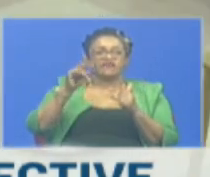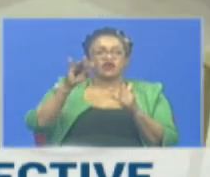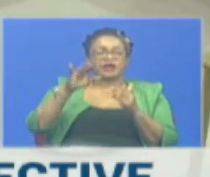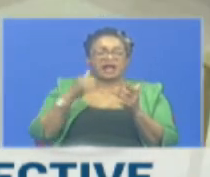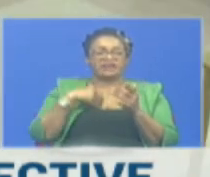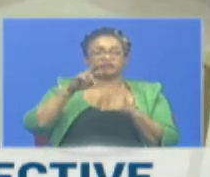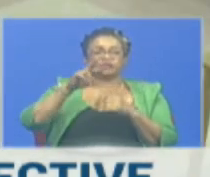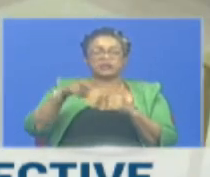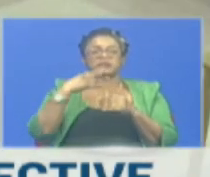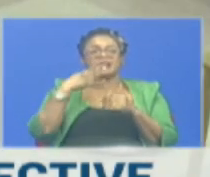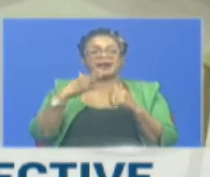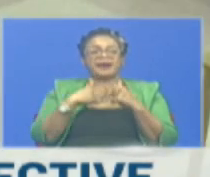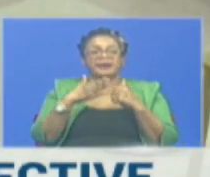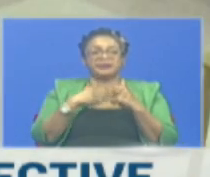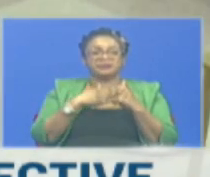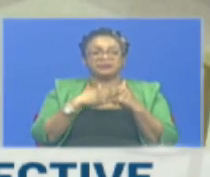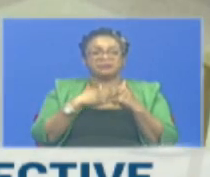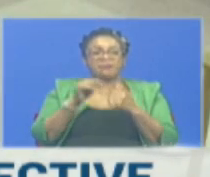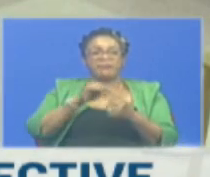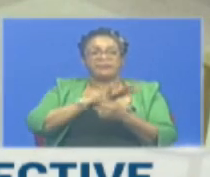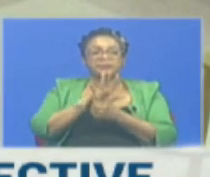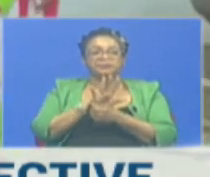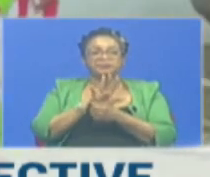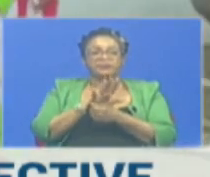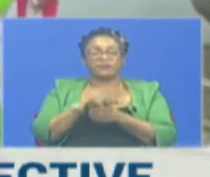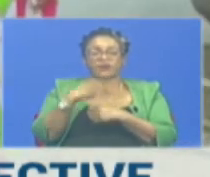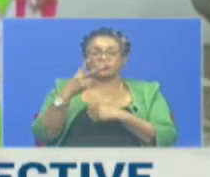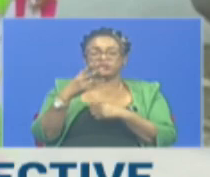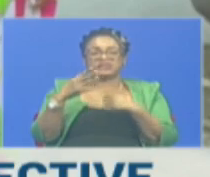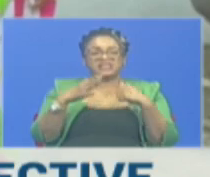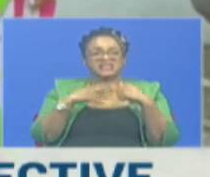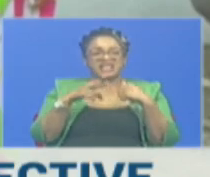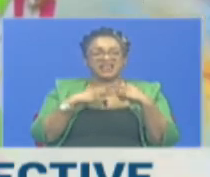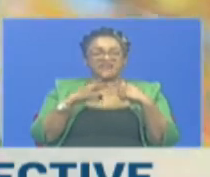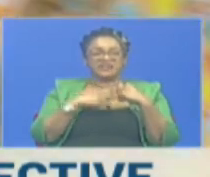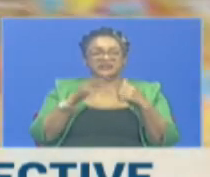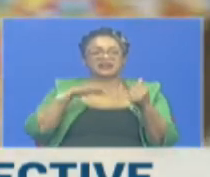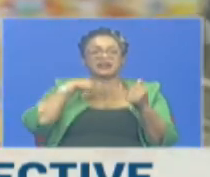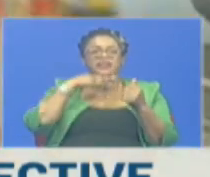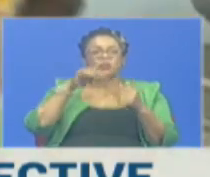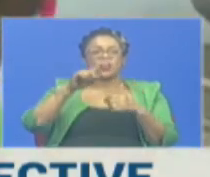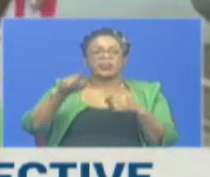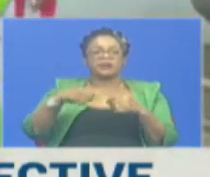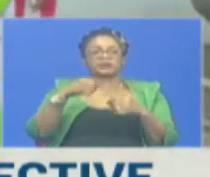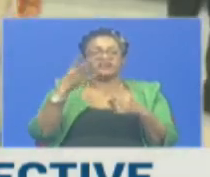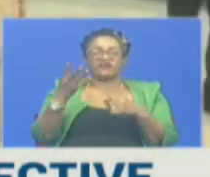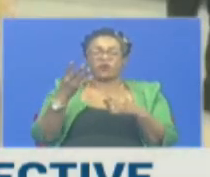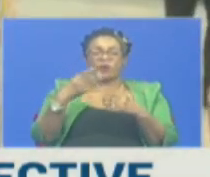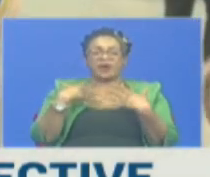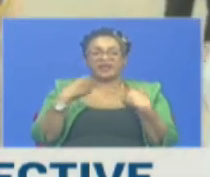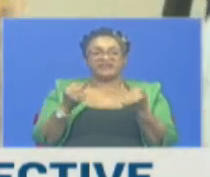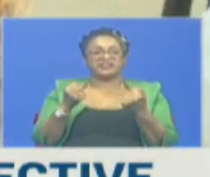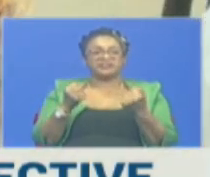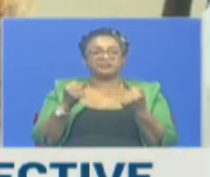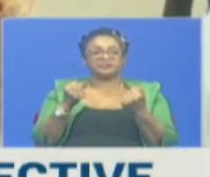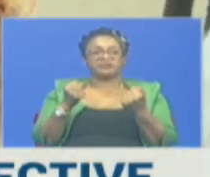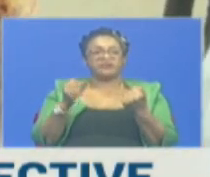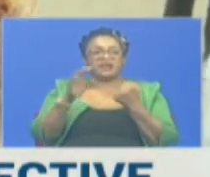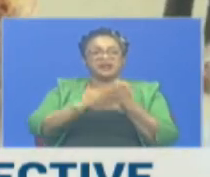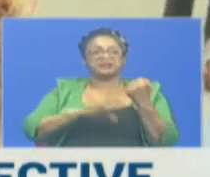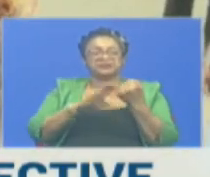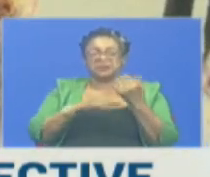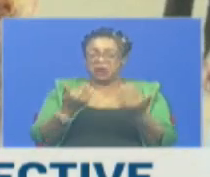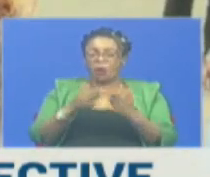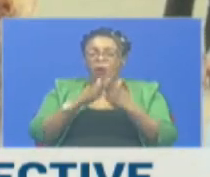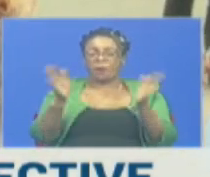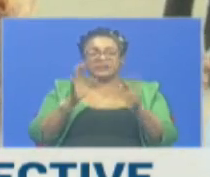2,109 coronavirus cases, a total of 27 deaths and 1,004 recoveries. The country has reopened churches across